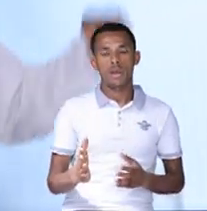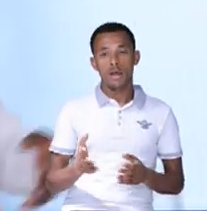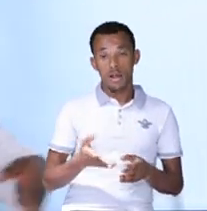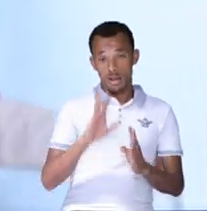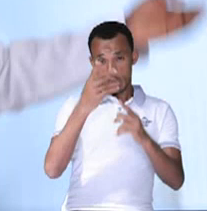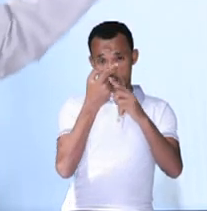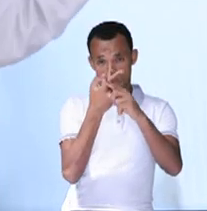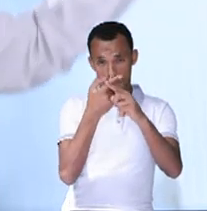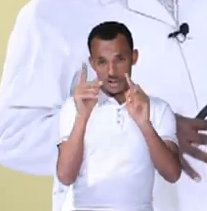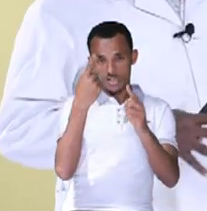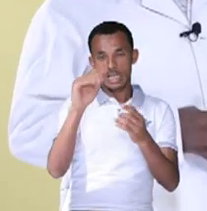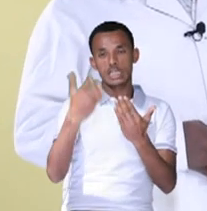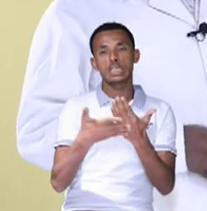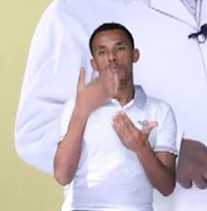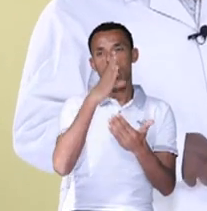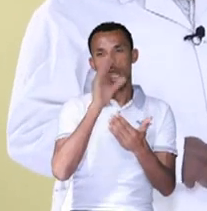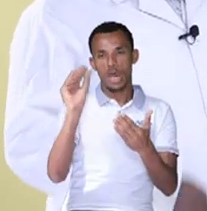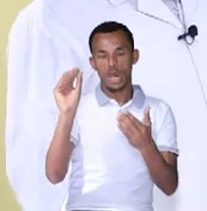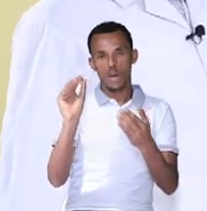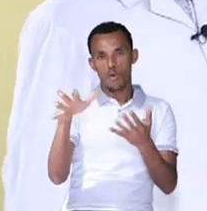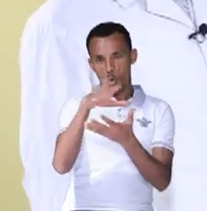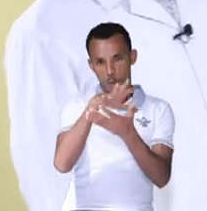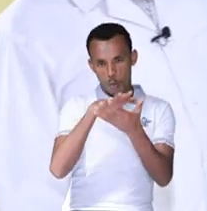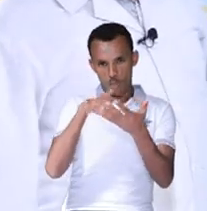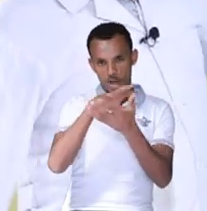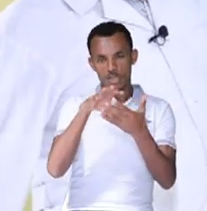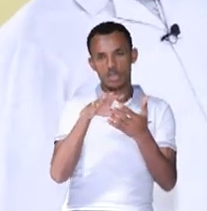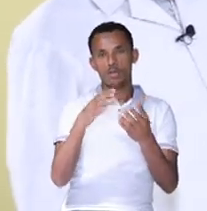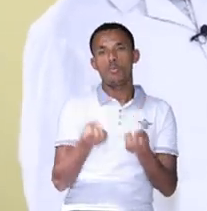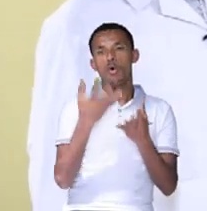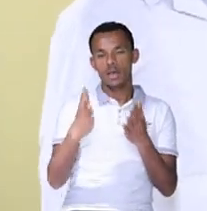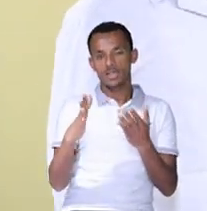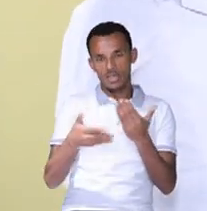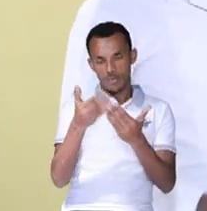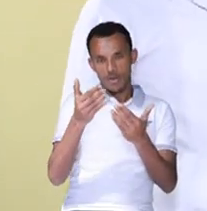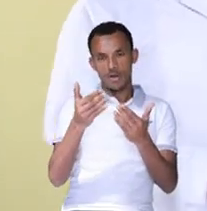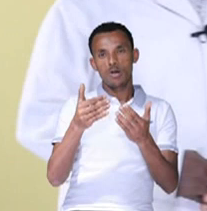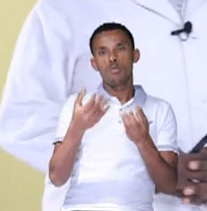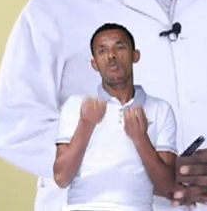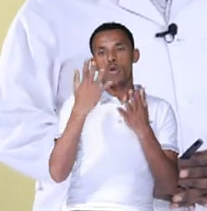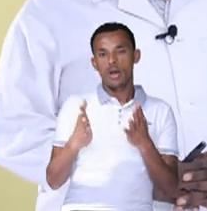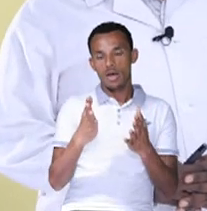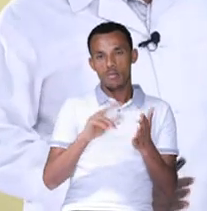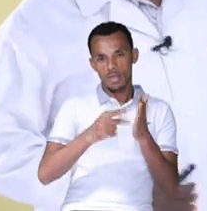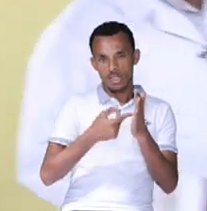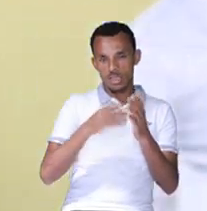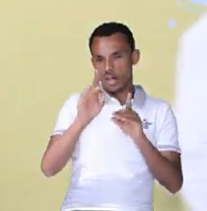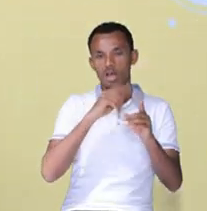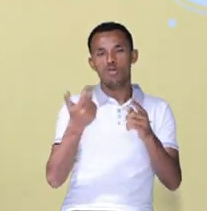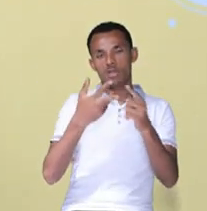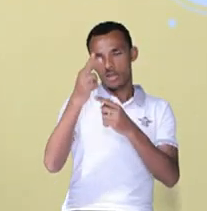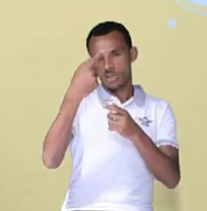Let's differentiate the simple and the complex polygon. A simple polygon is a polygon does not intersect the